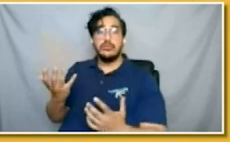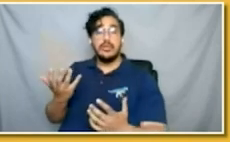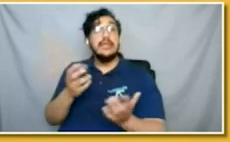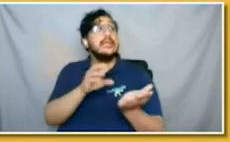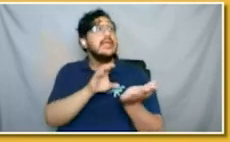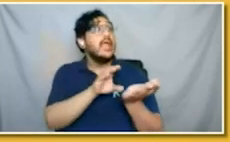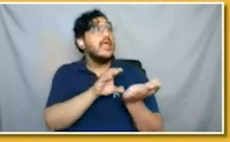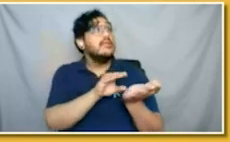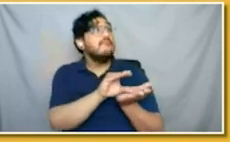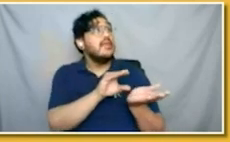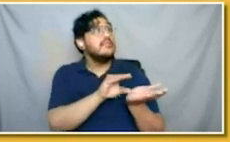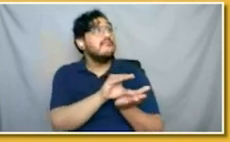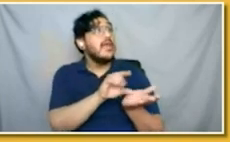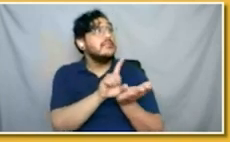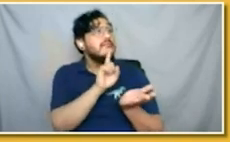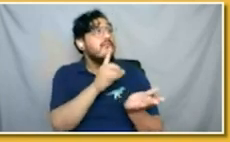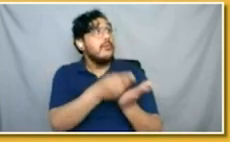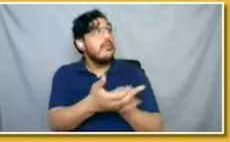doing since then.